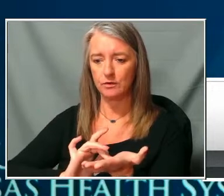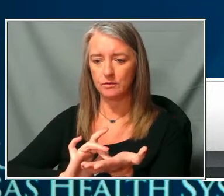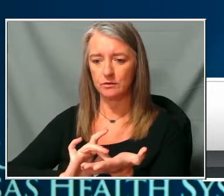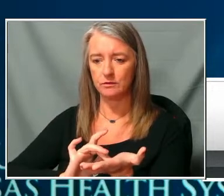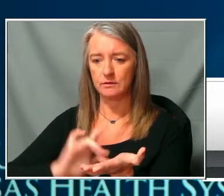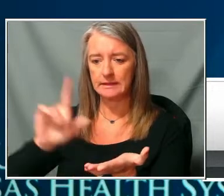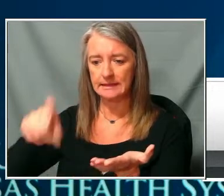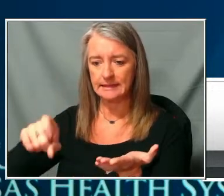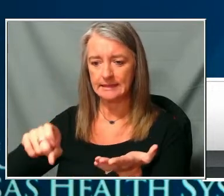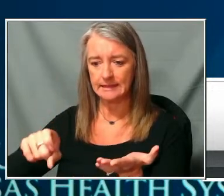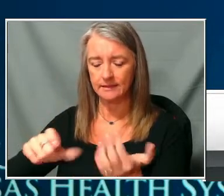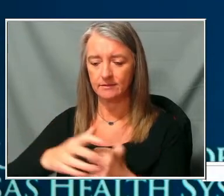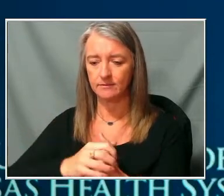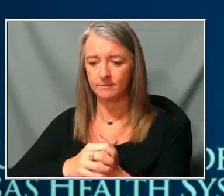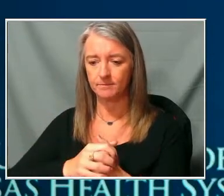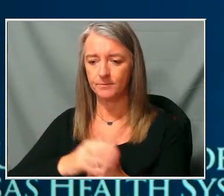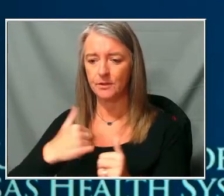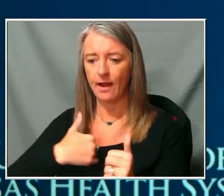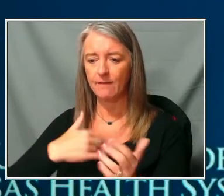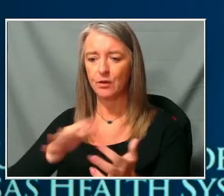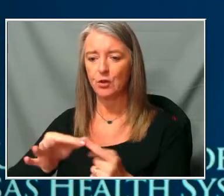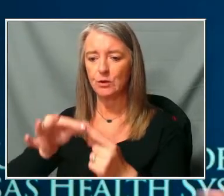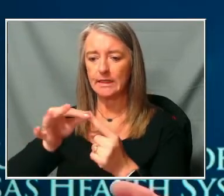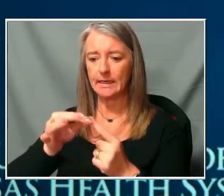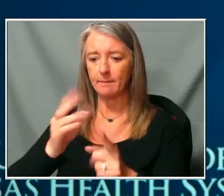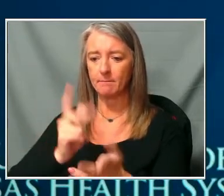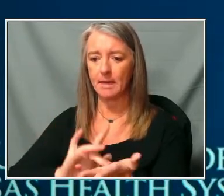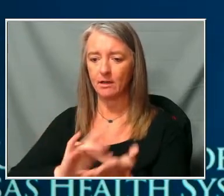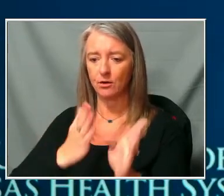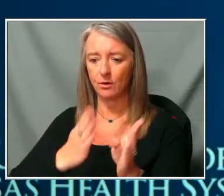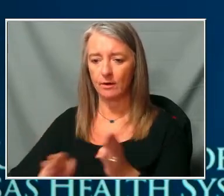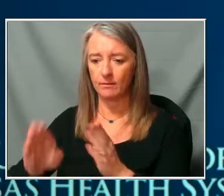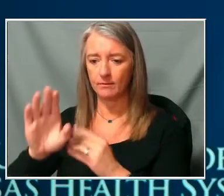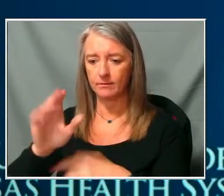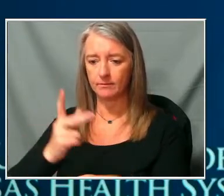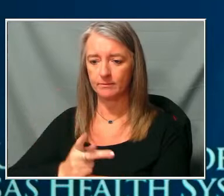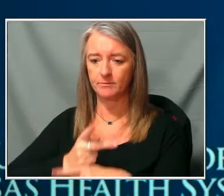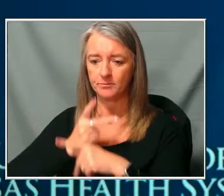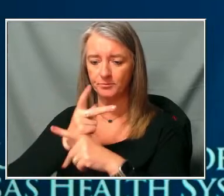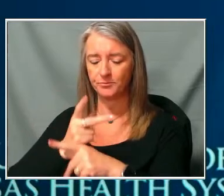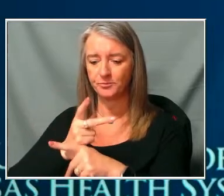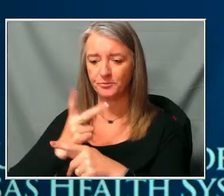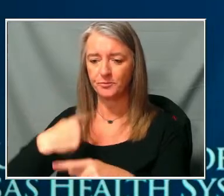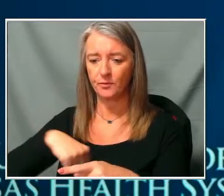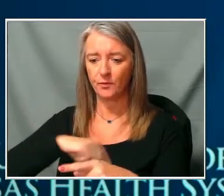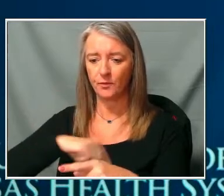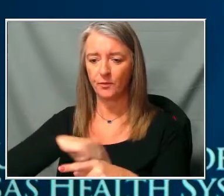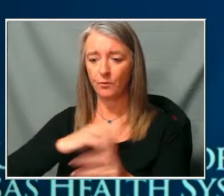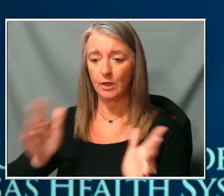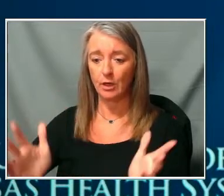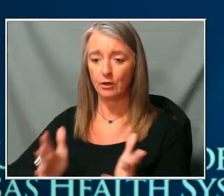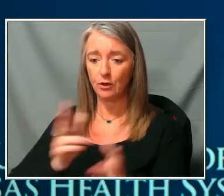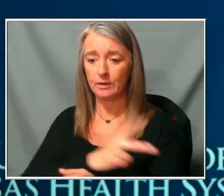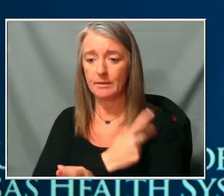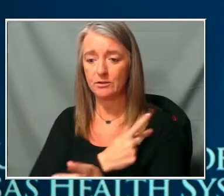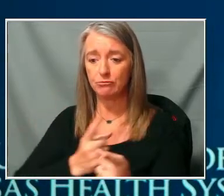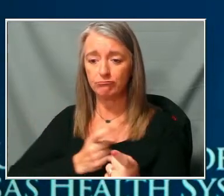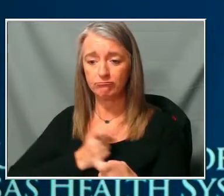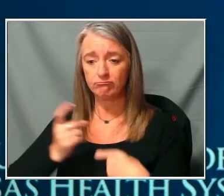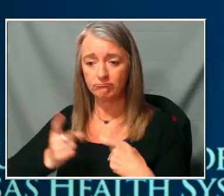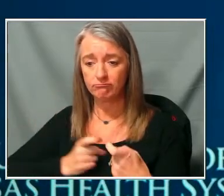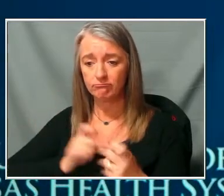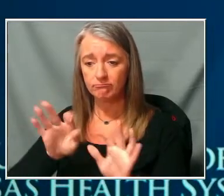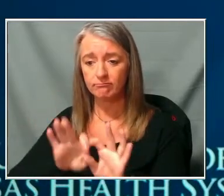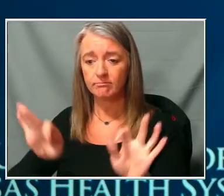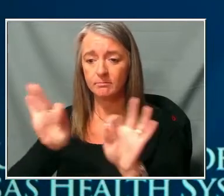a unique medical care plan. And so to Alex's point, we encourage patients to ask questions and